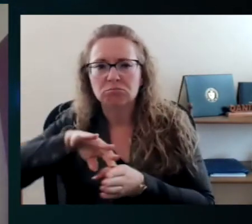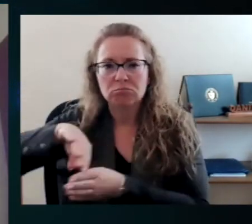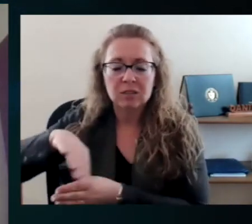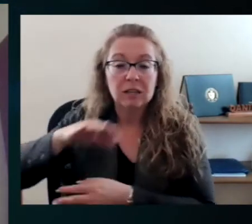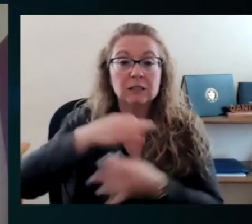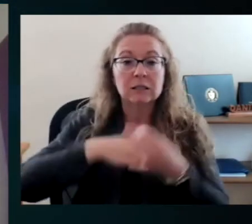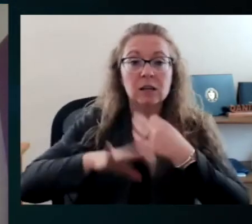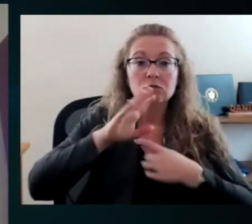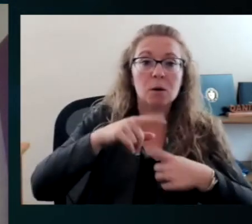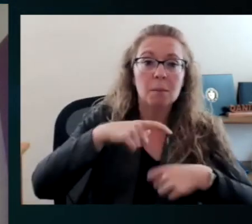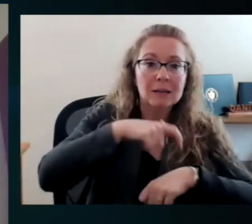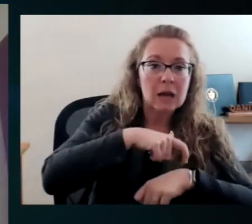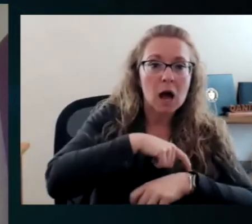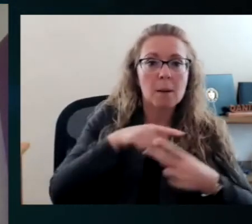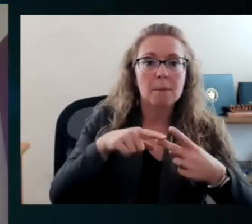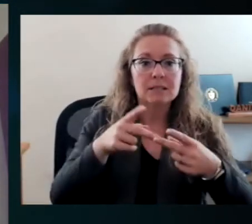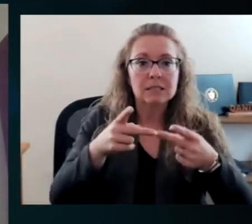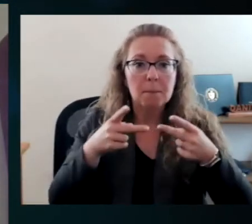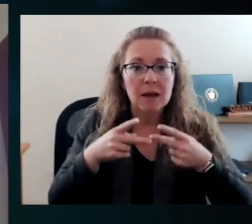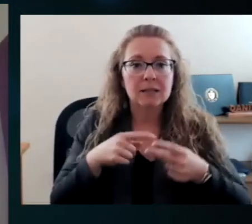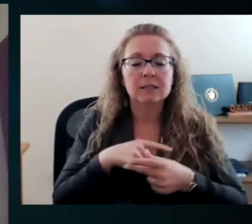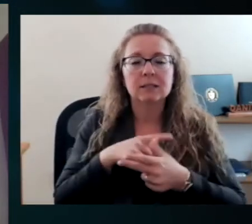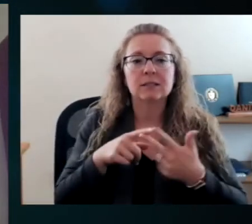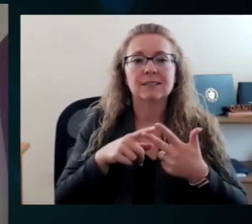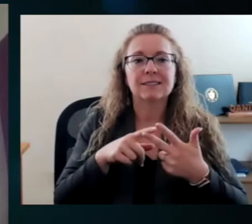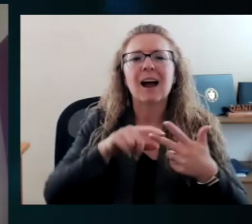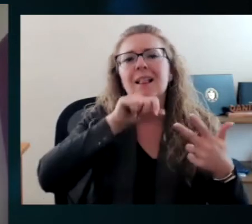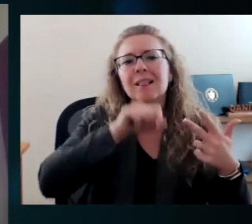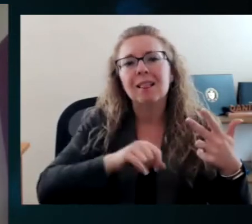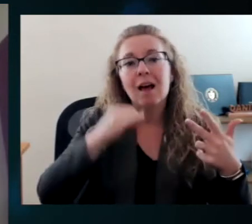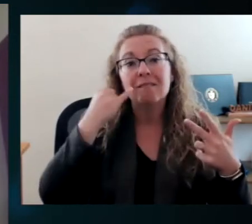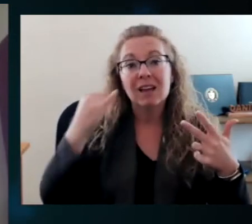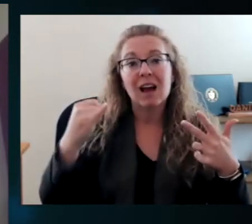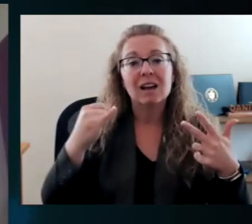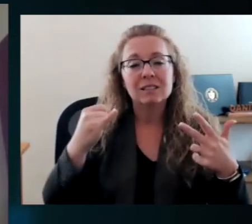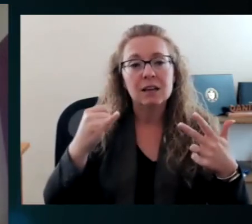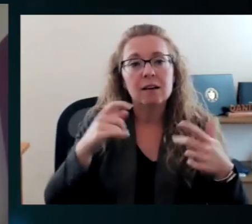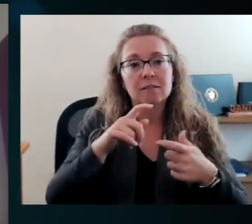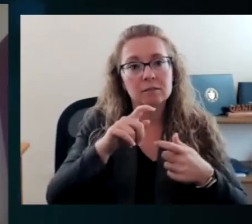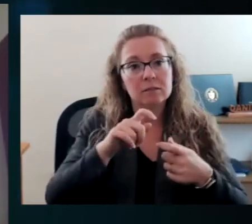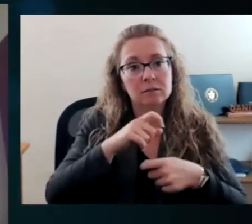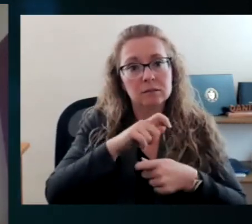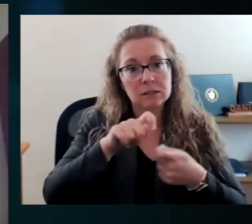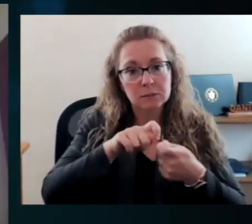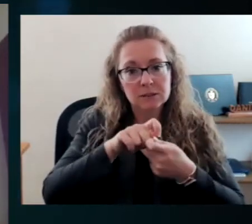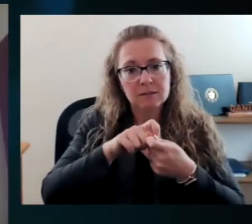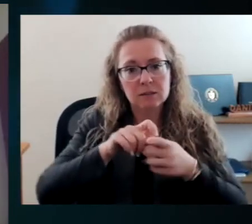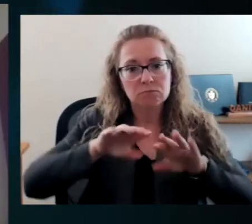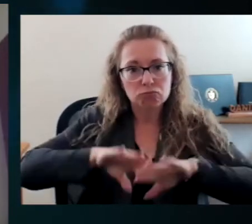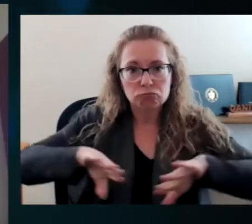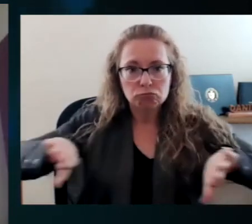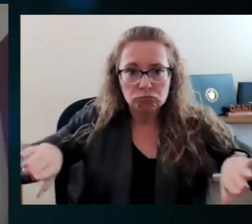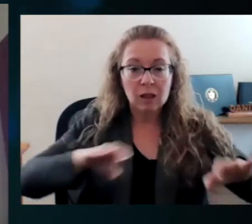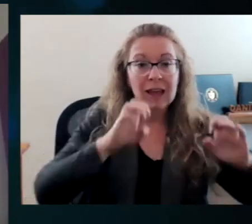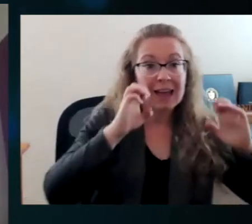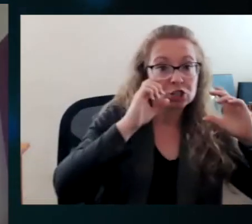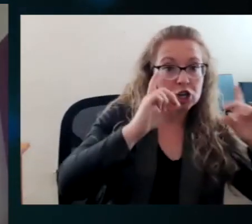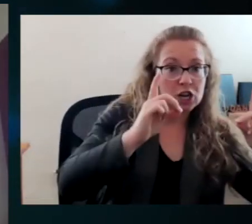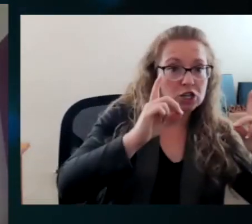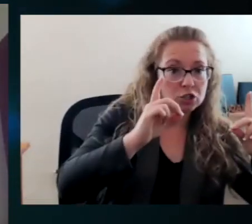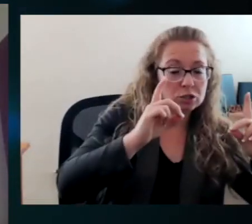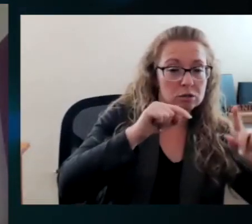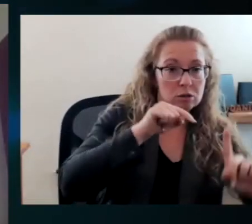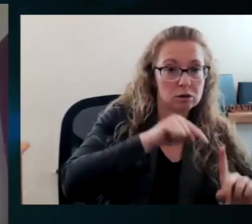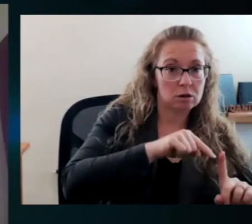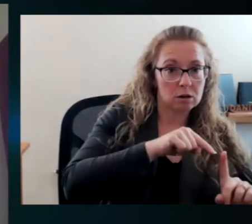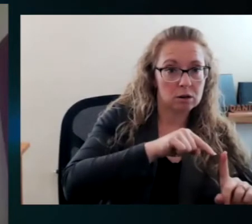space. I really love this idea of demarcating the educational versus the, what